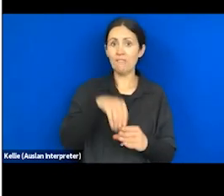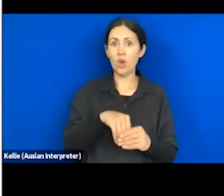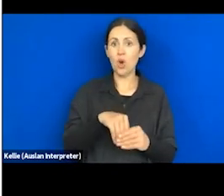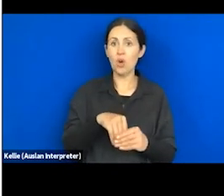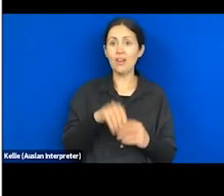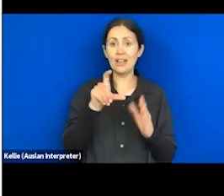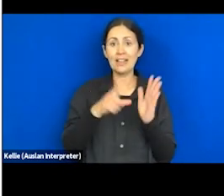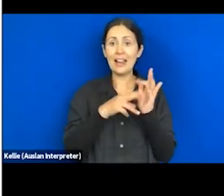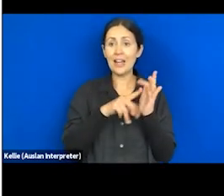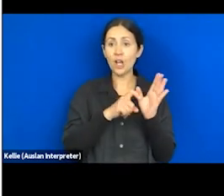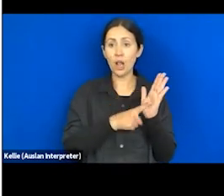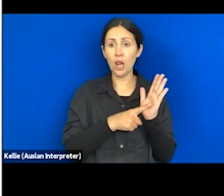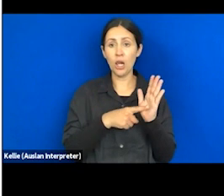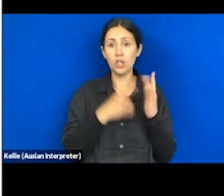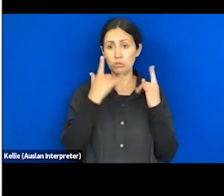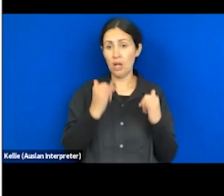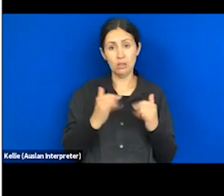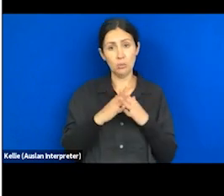trial presentations.